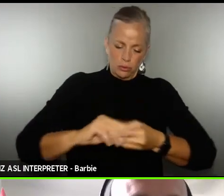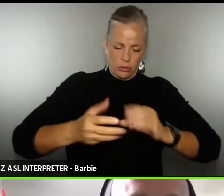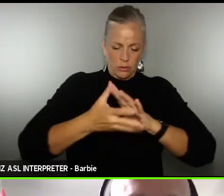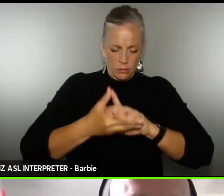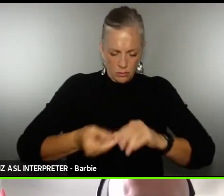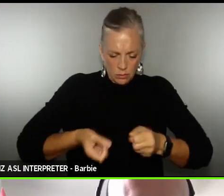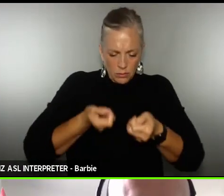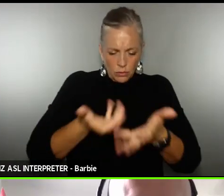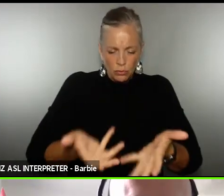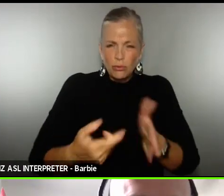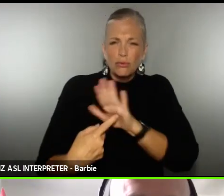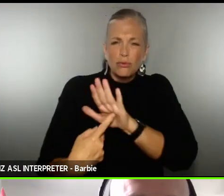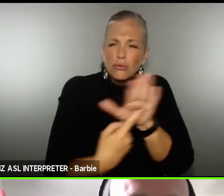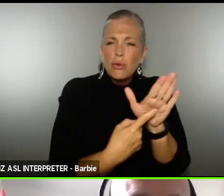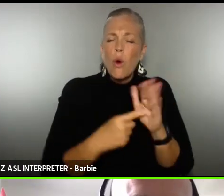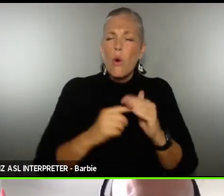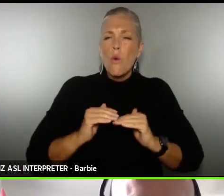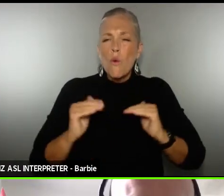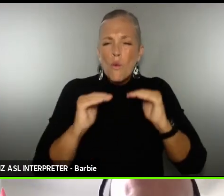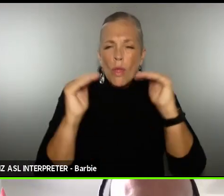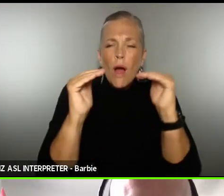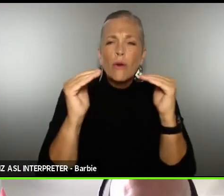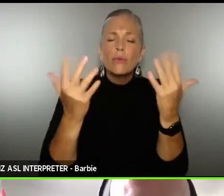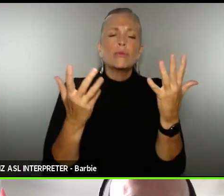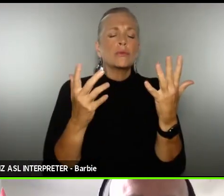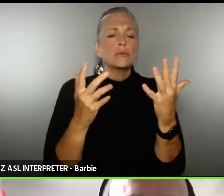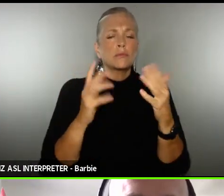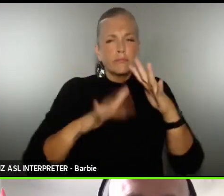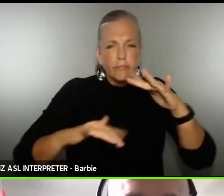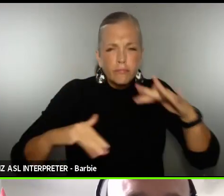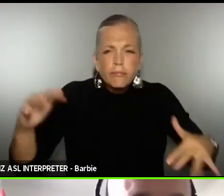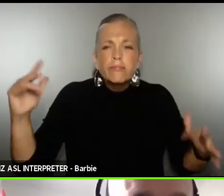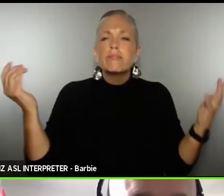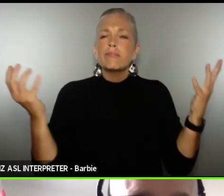textured depth of stories so that it doesn't become singular. I think when